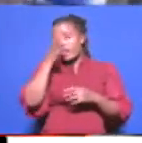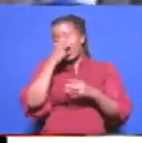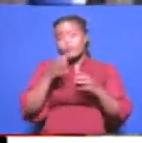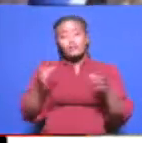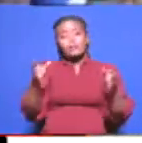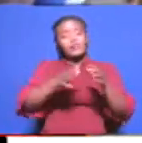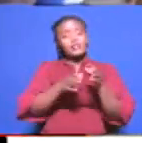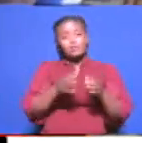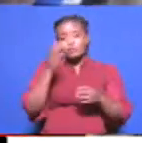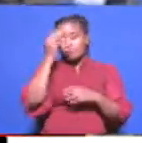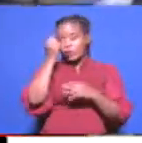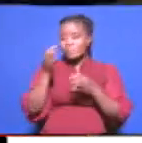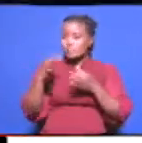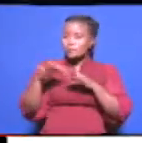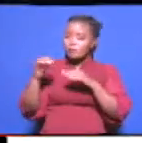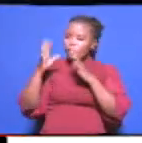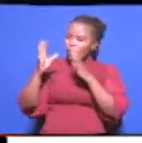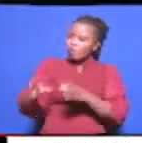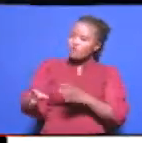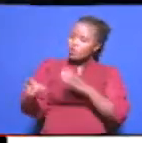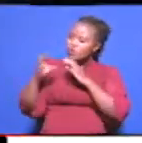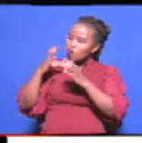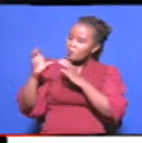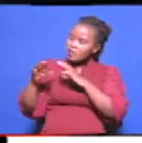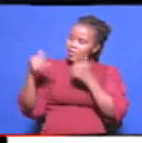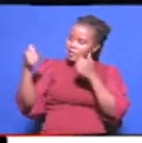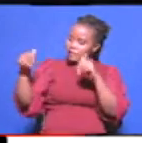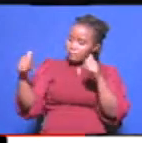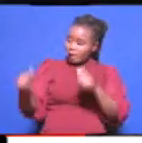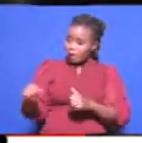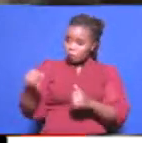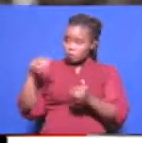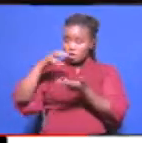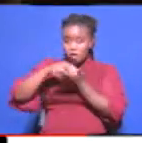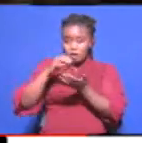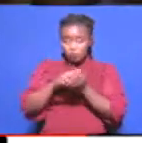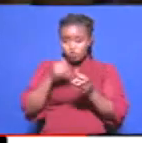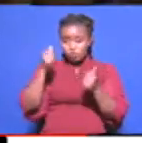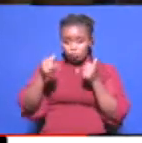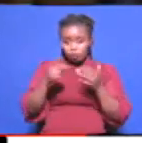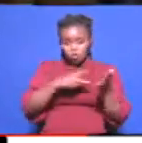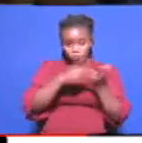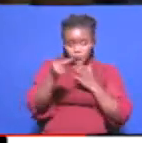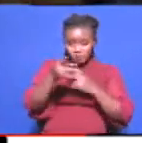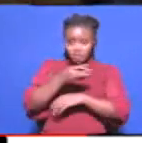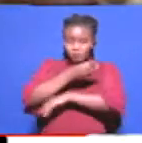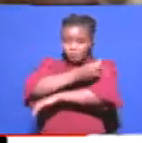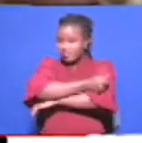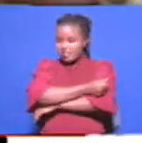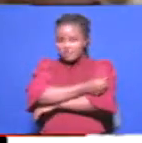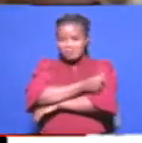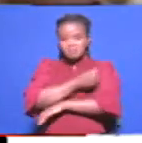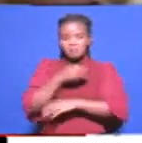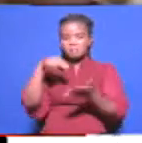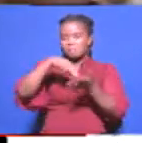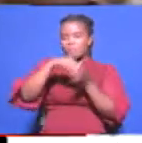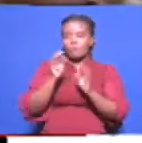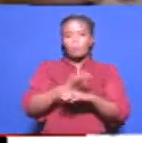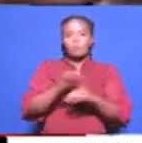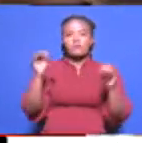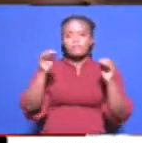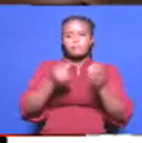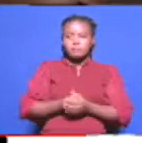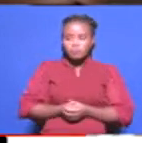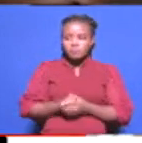had communicated to him that the position for which he applied and paid nomination fees will not be contested. I surprised, the